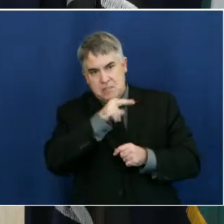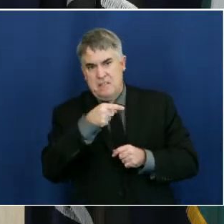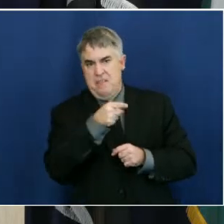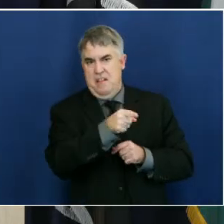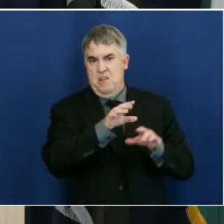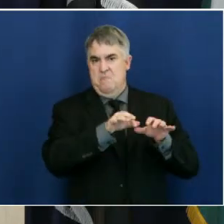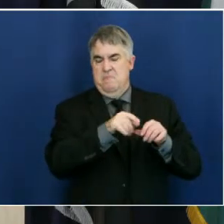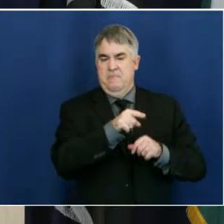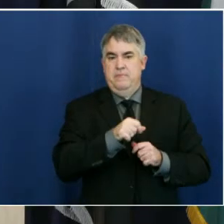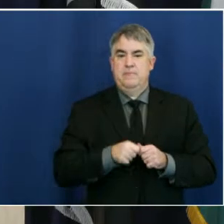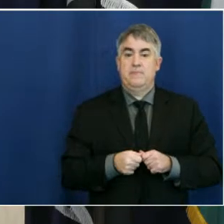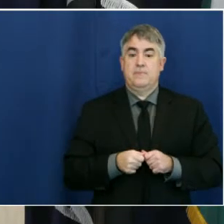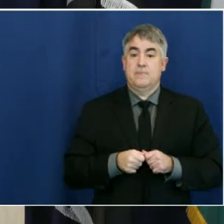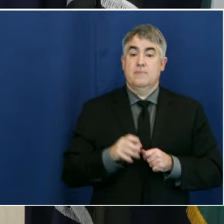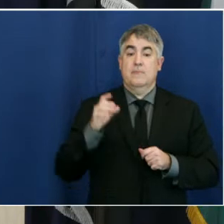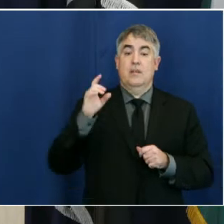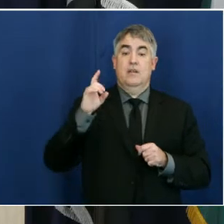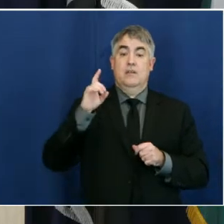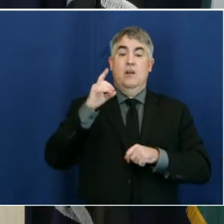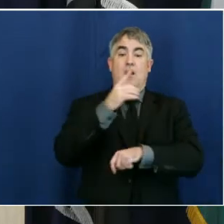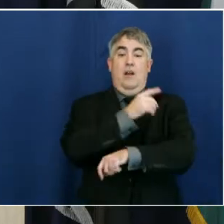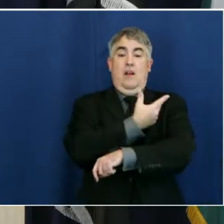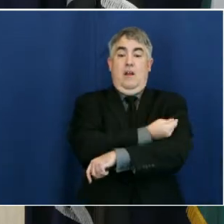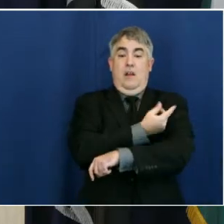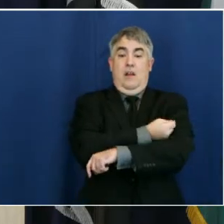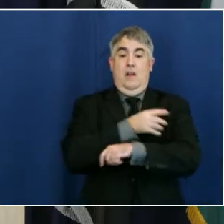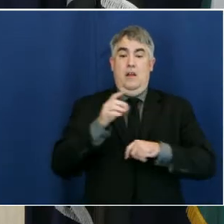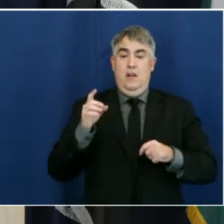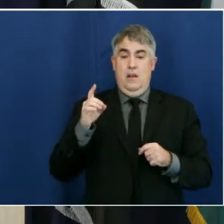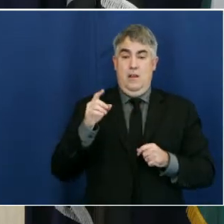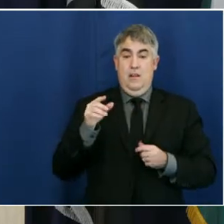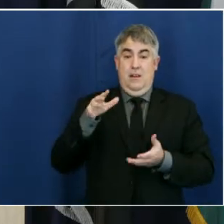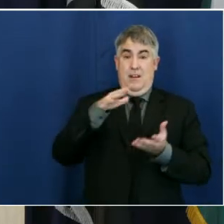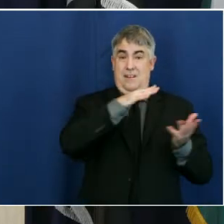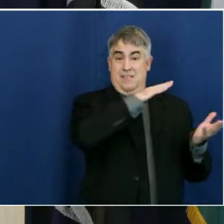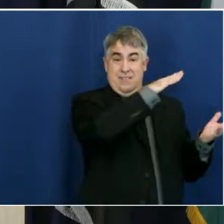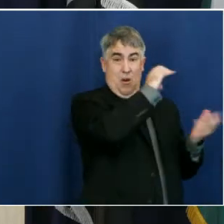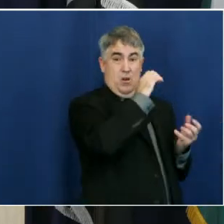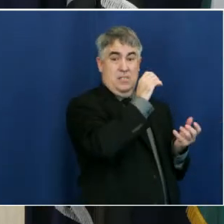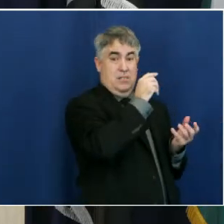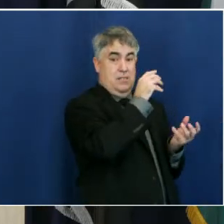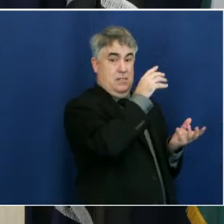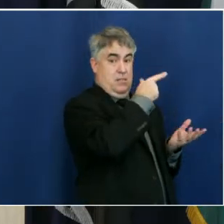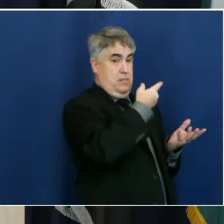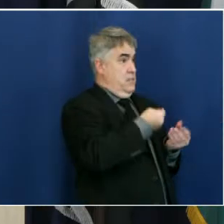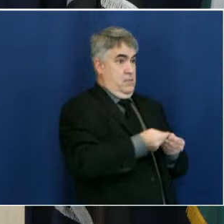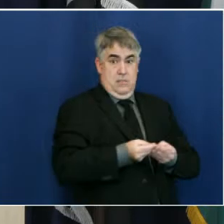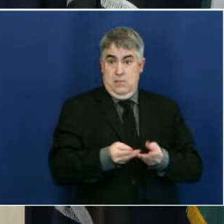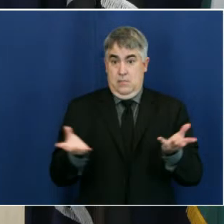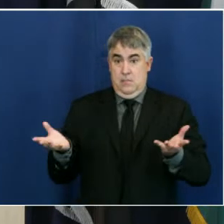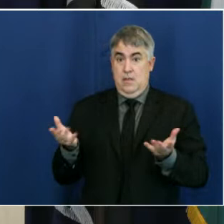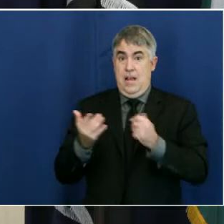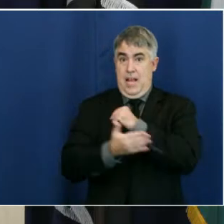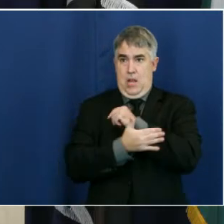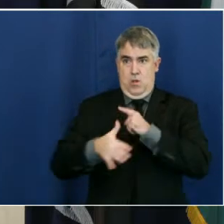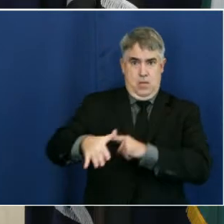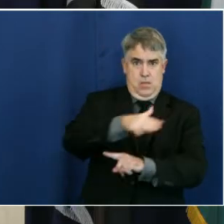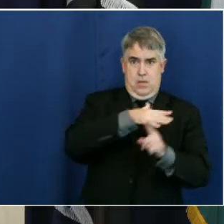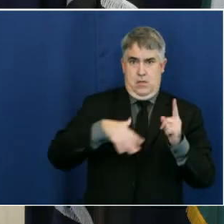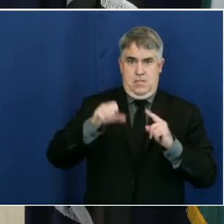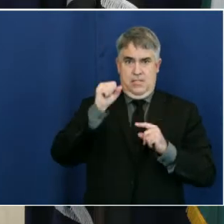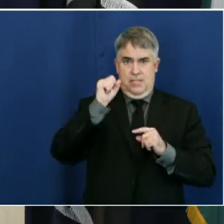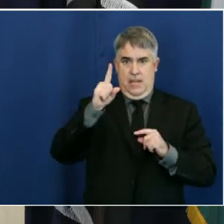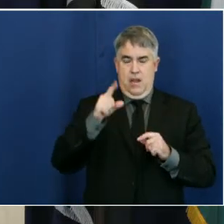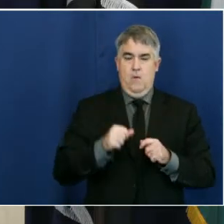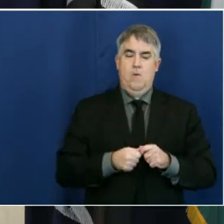shipped just means that's what has been sent within our region. So we just, as I mentioned, received 173,000 vaccines shipped